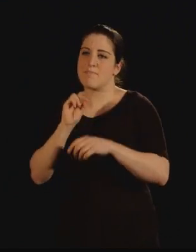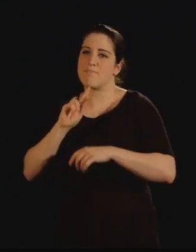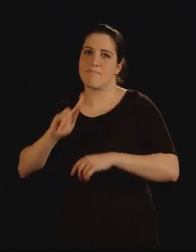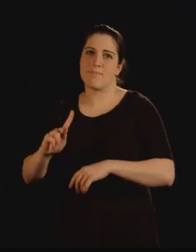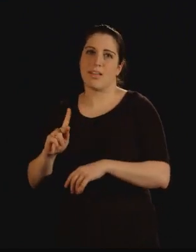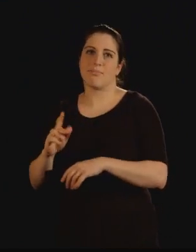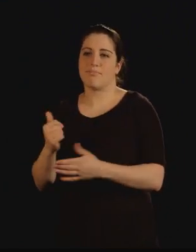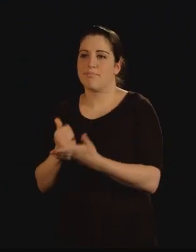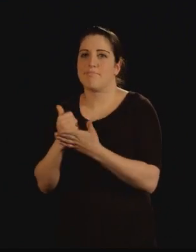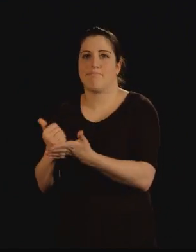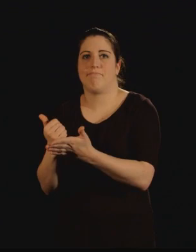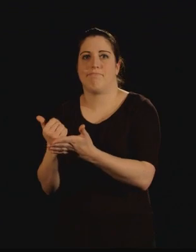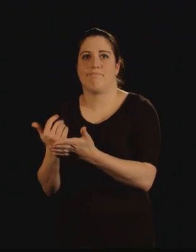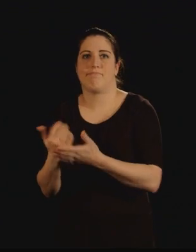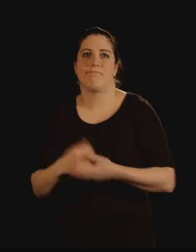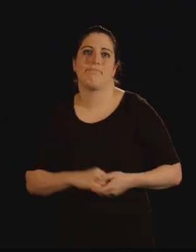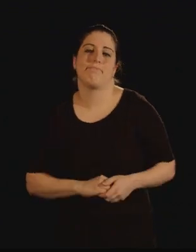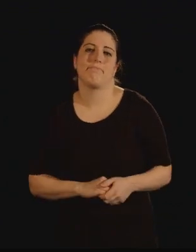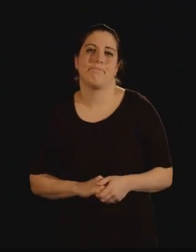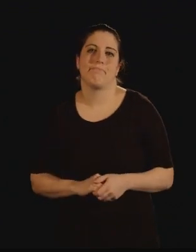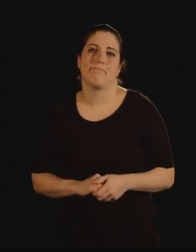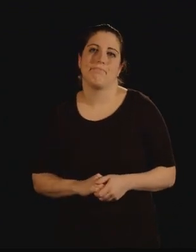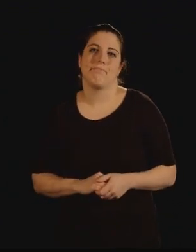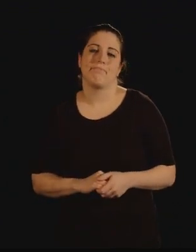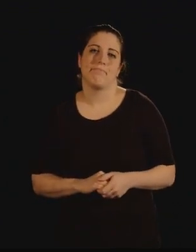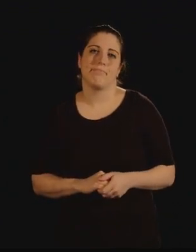green burial.